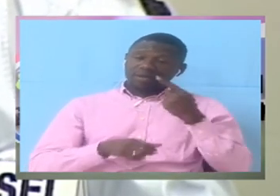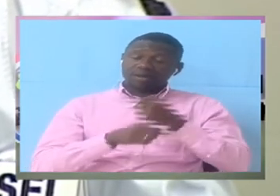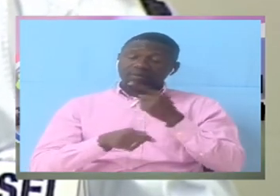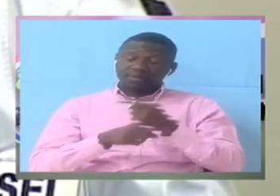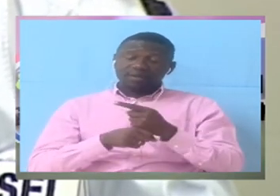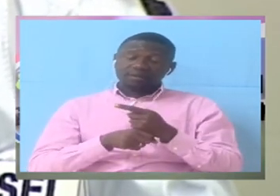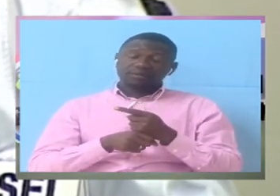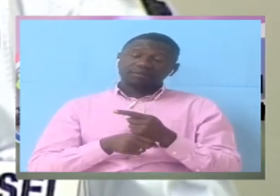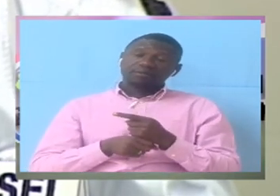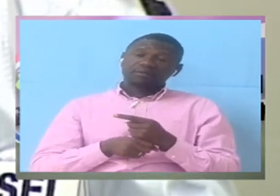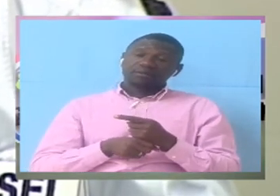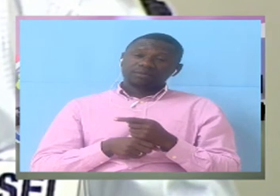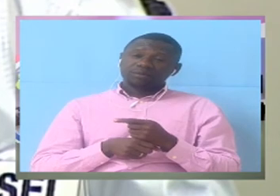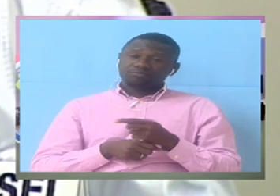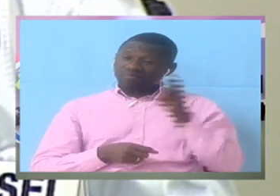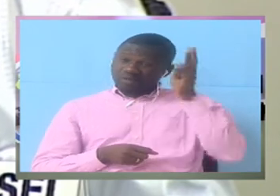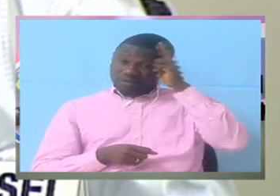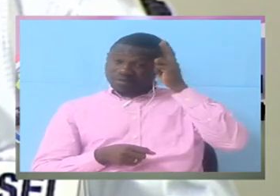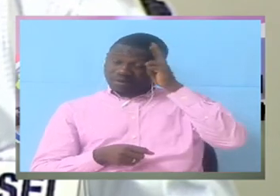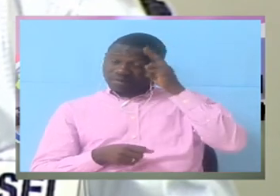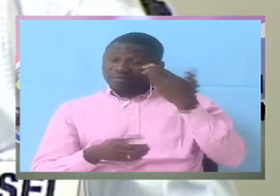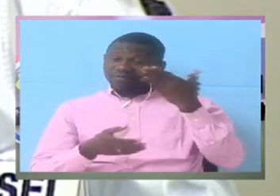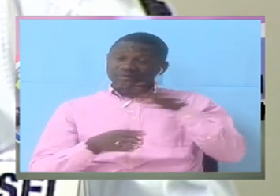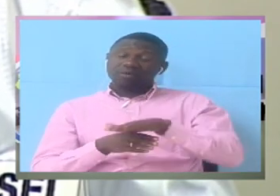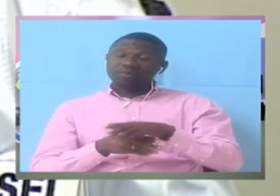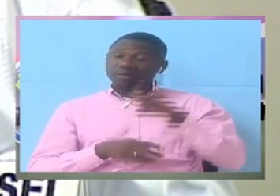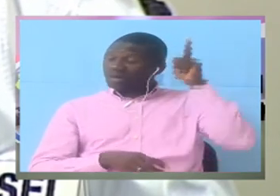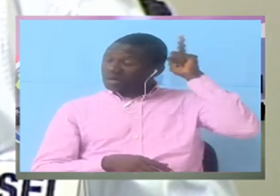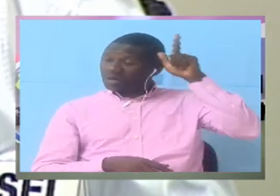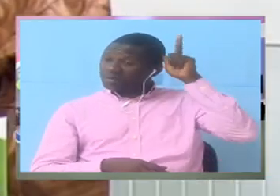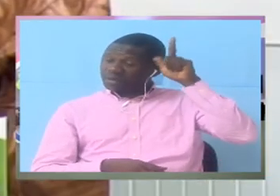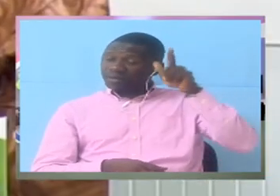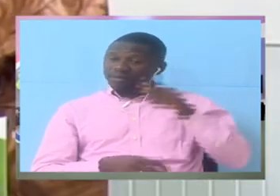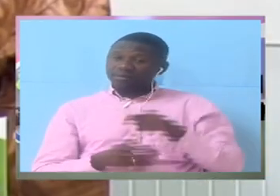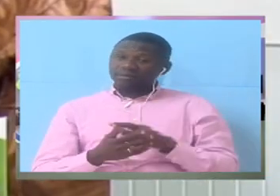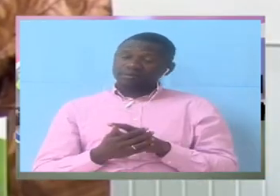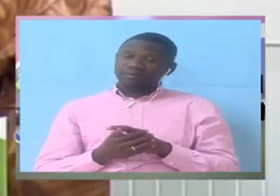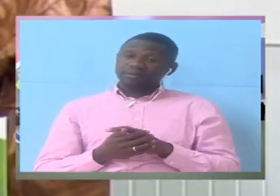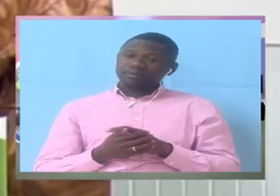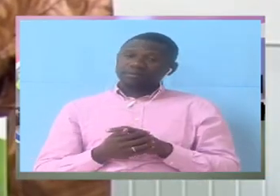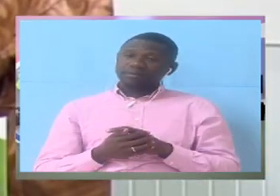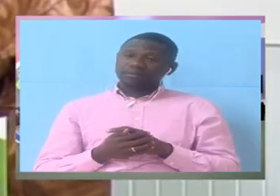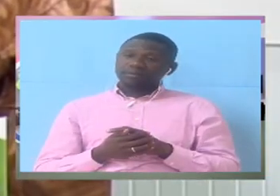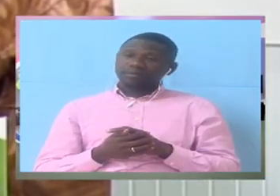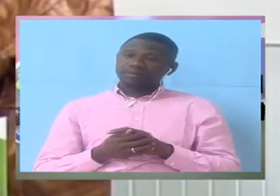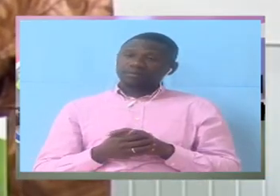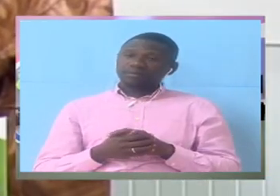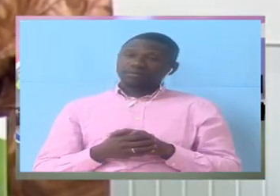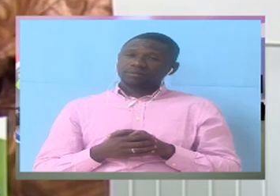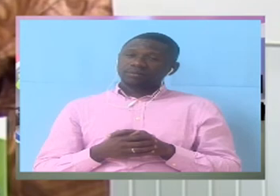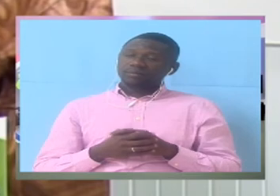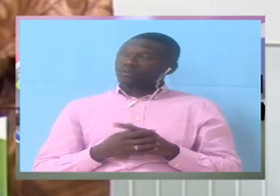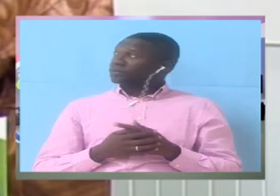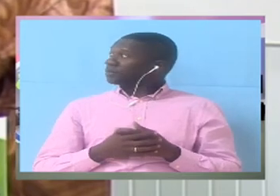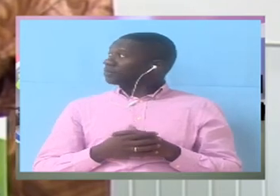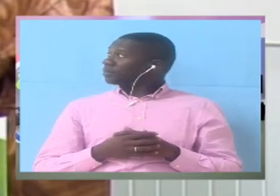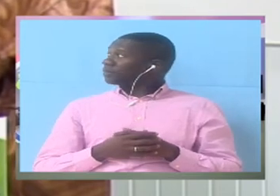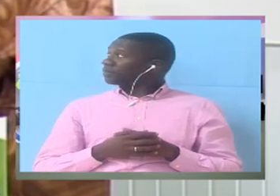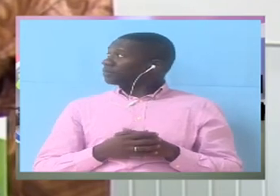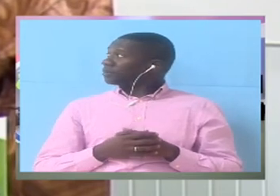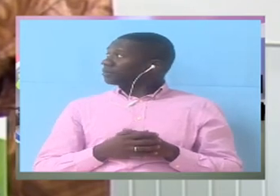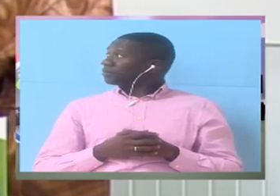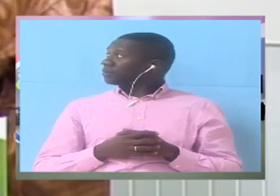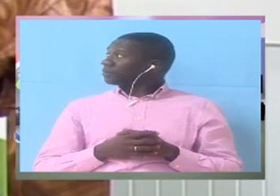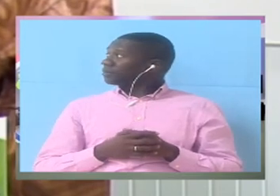how would I call them? Mercenaries from Liberia? Gambia. However you say it, there is nothing wrong with